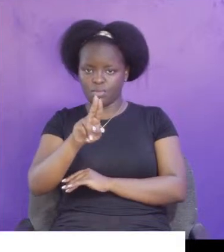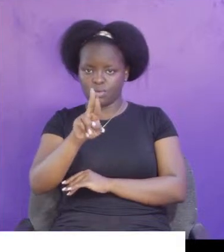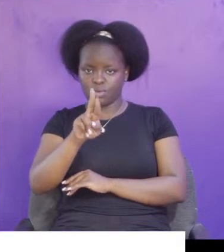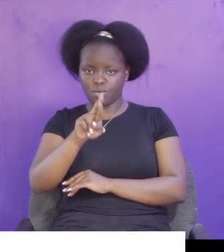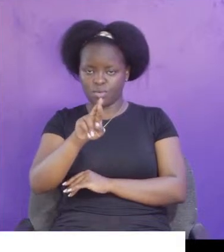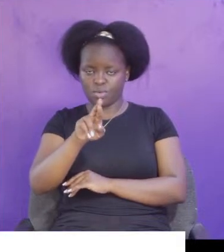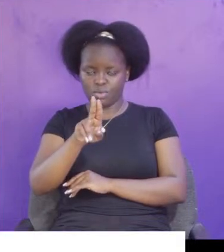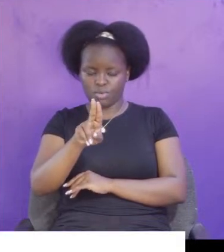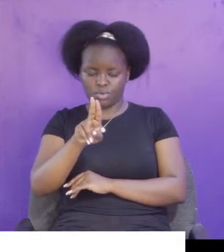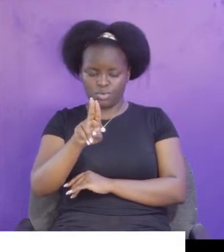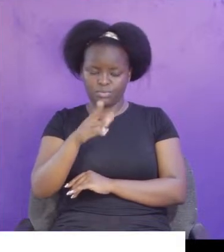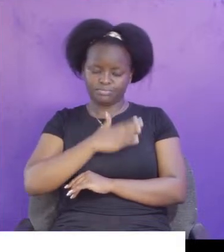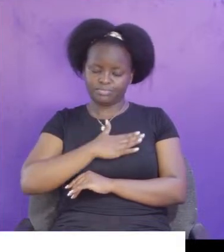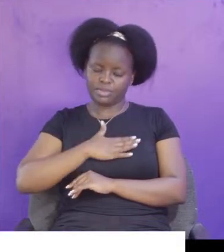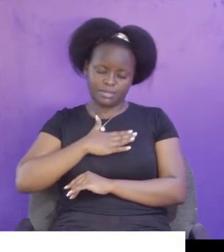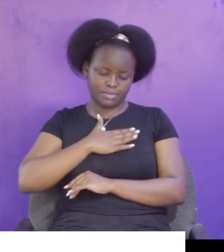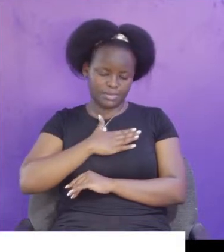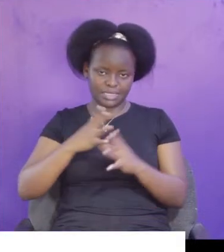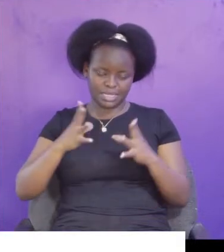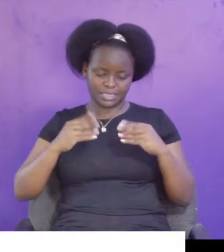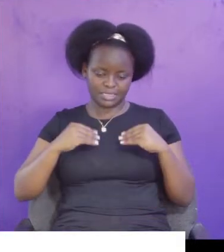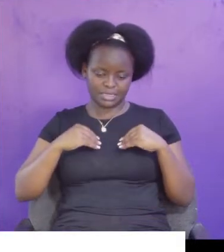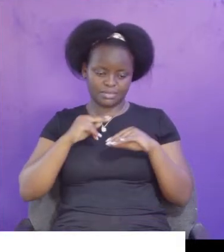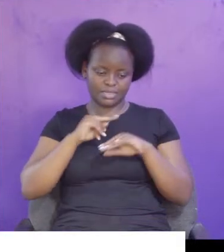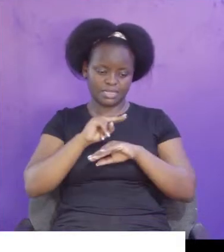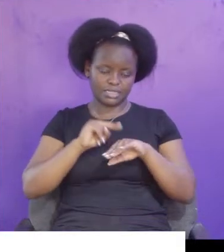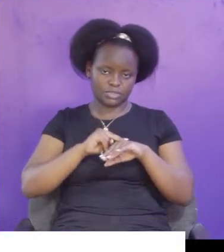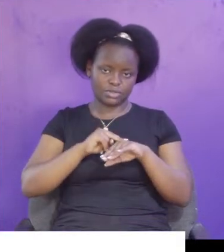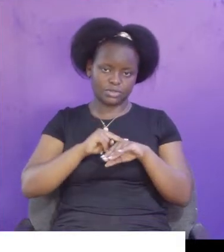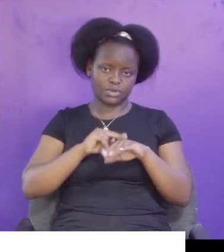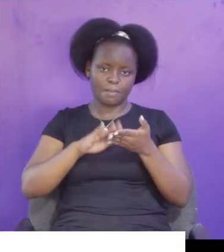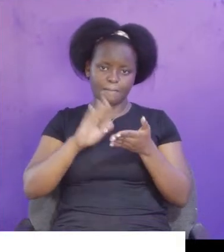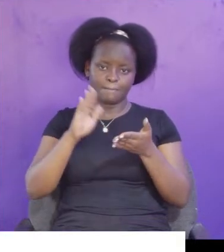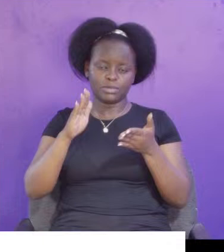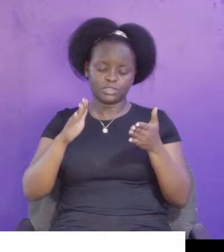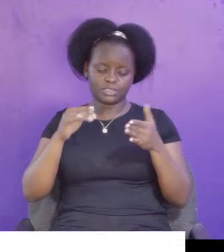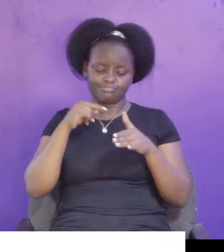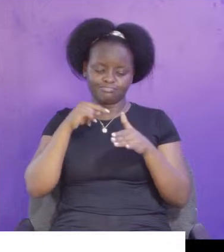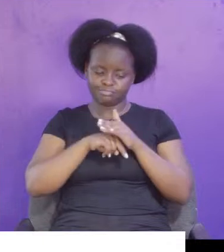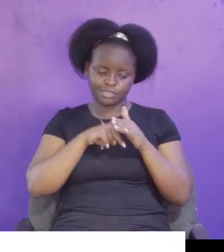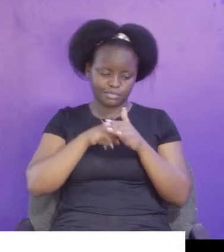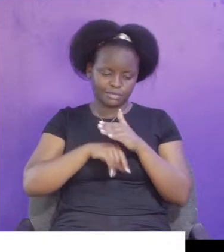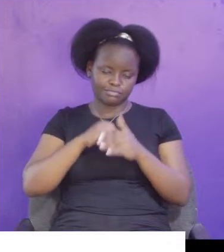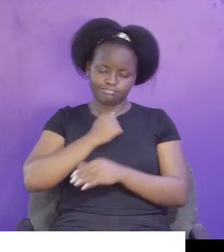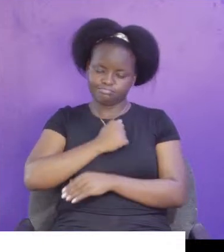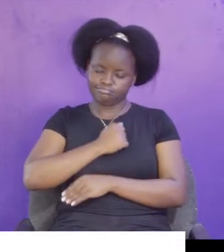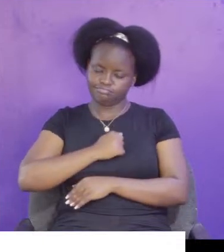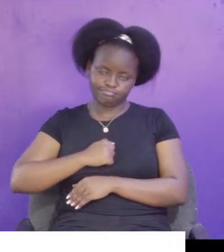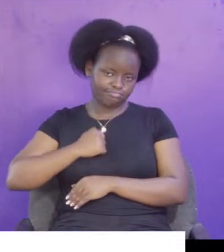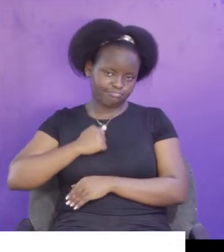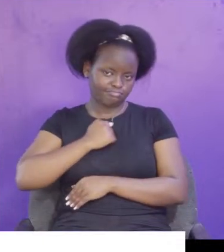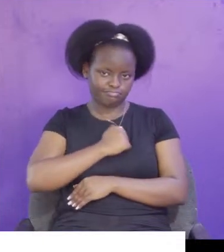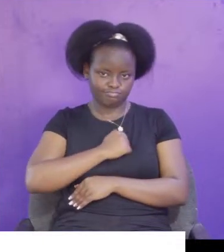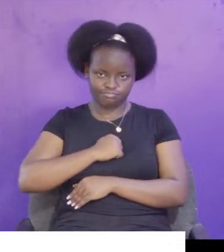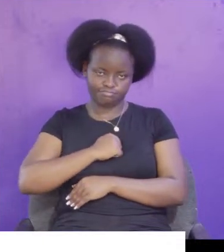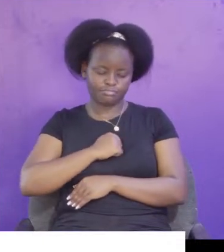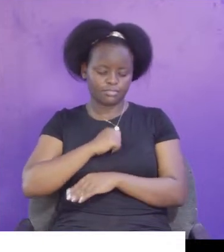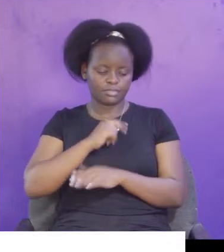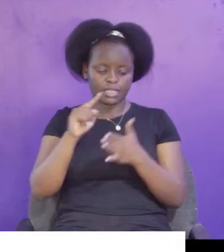accept the nation's most heartfelt condolences on this immense loss.